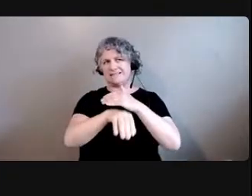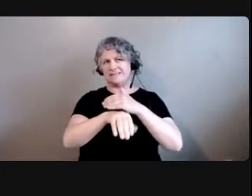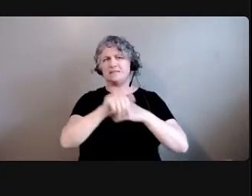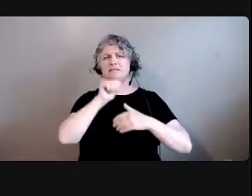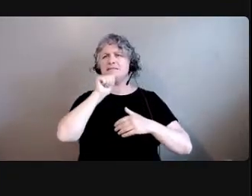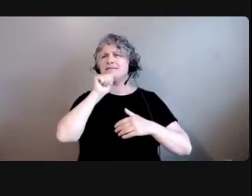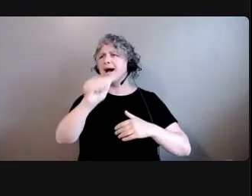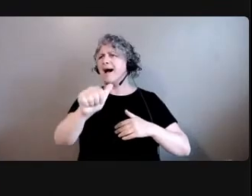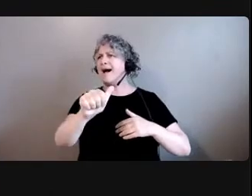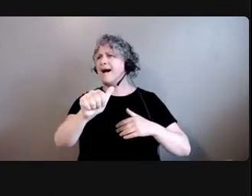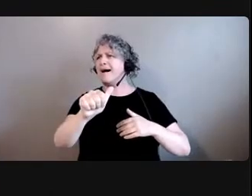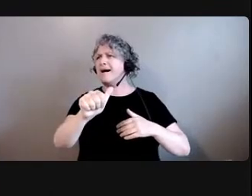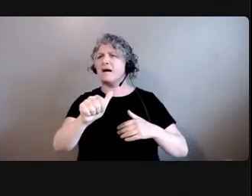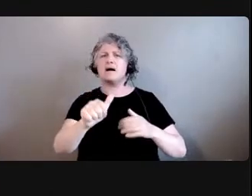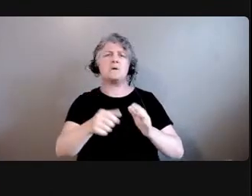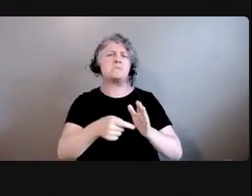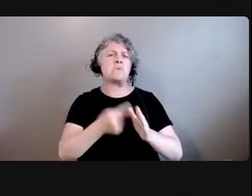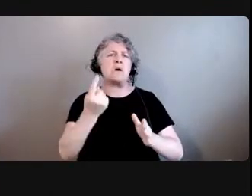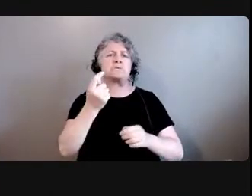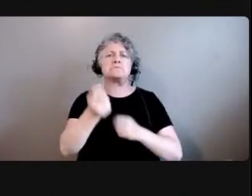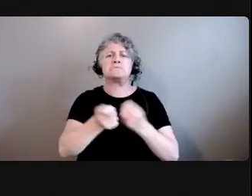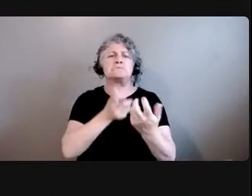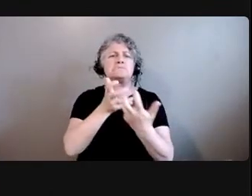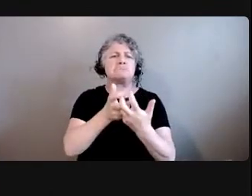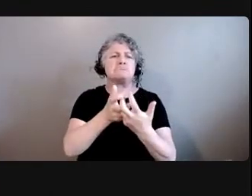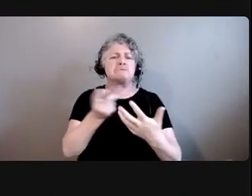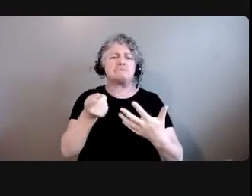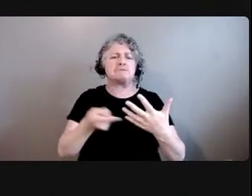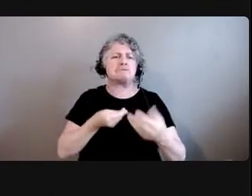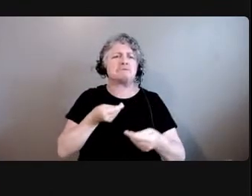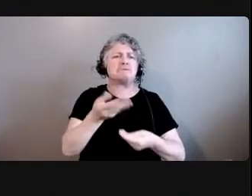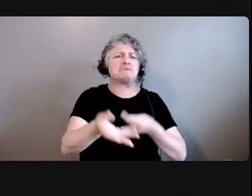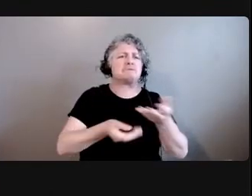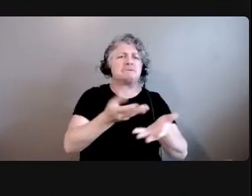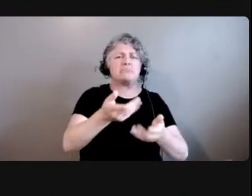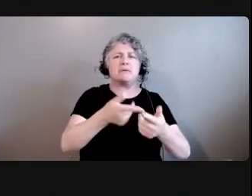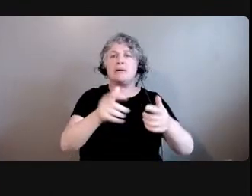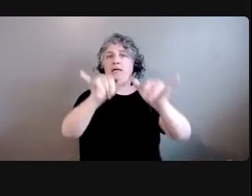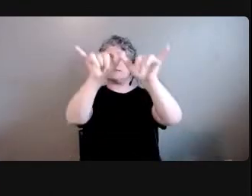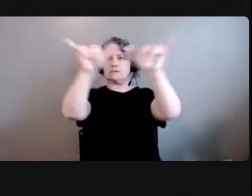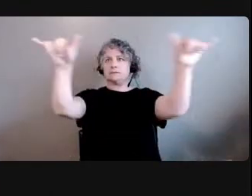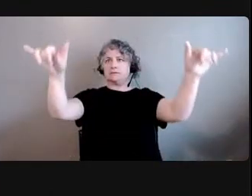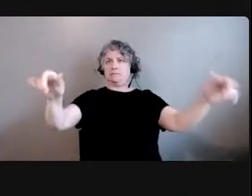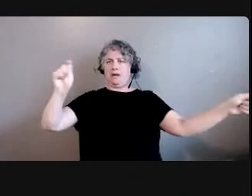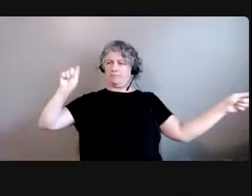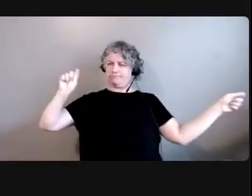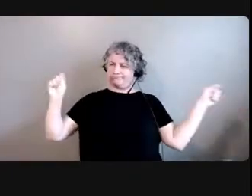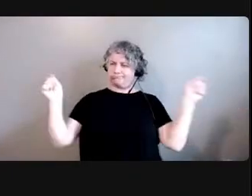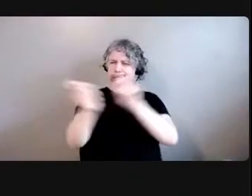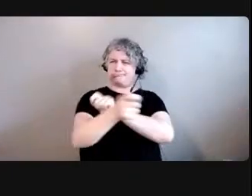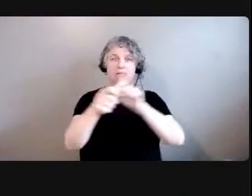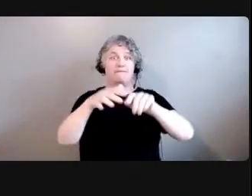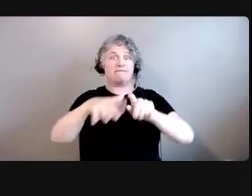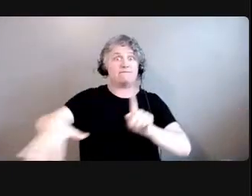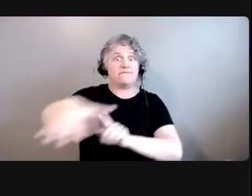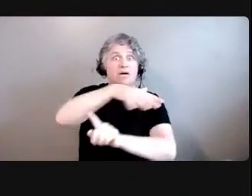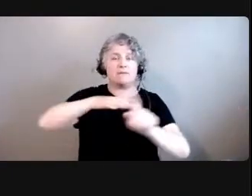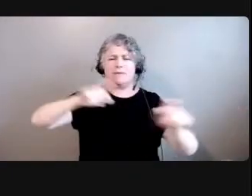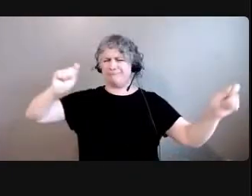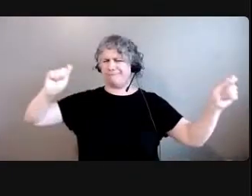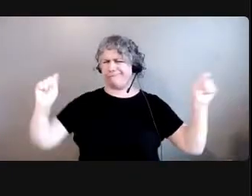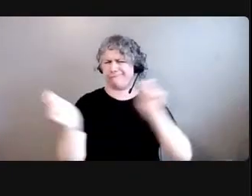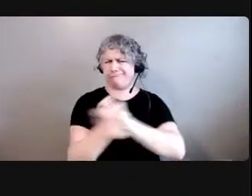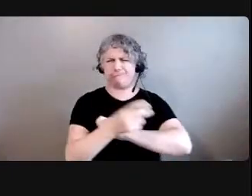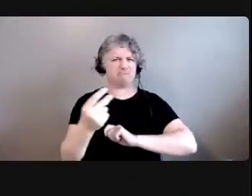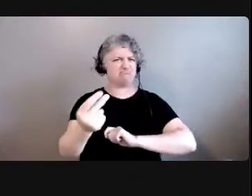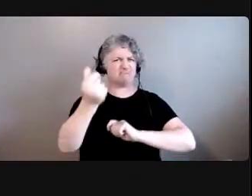set of one-off solutions delivered on demand, but rather as a set of systemic and environmental solutions that are implemented from the